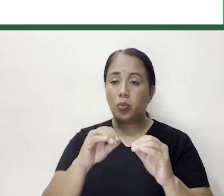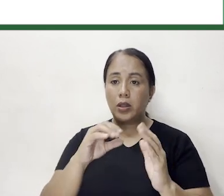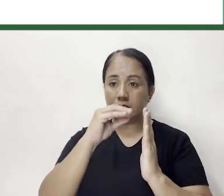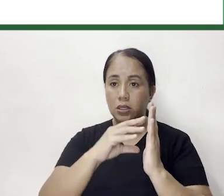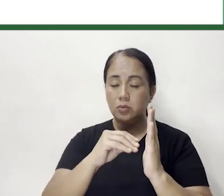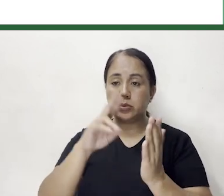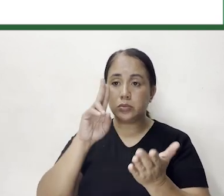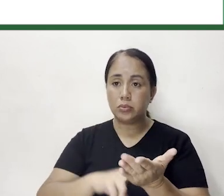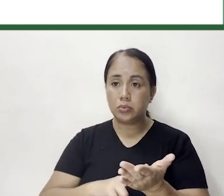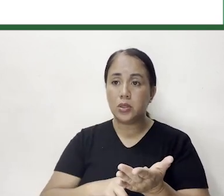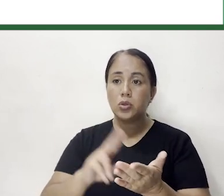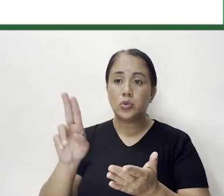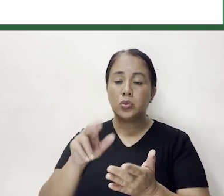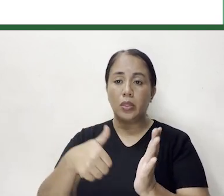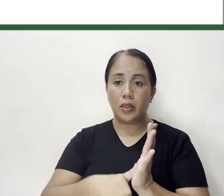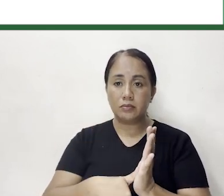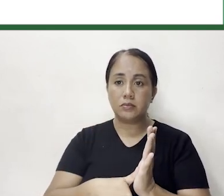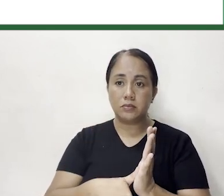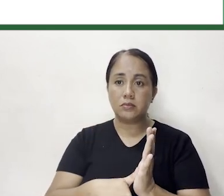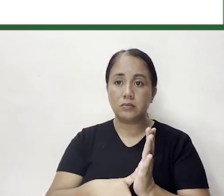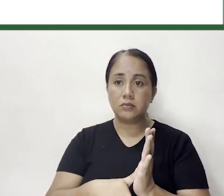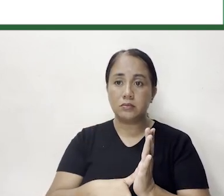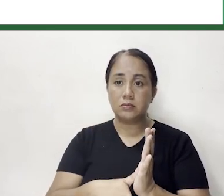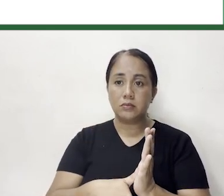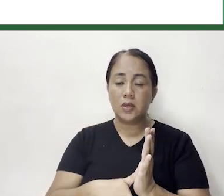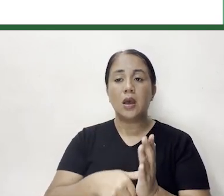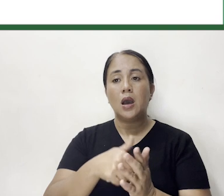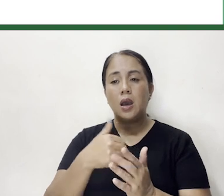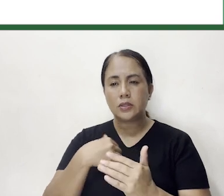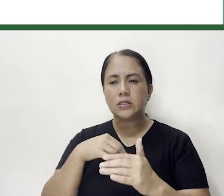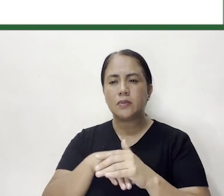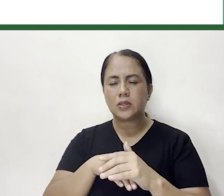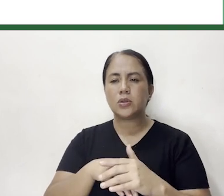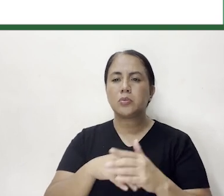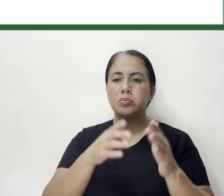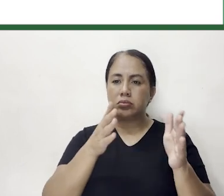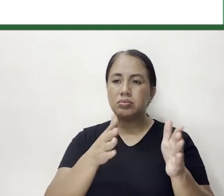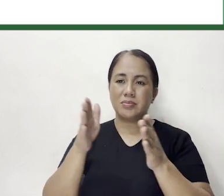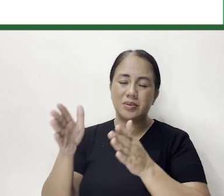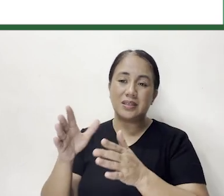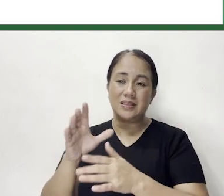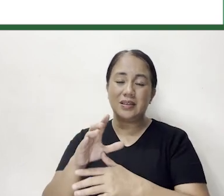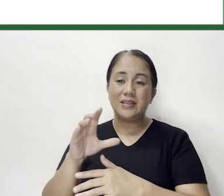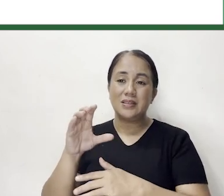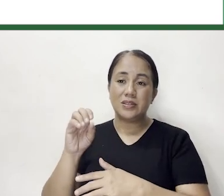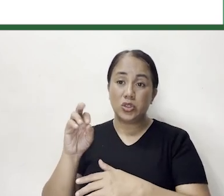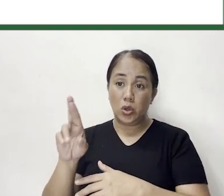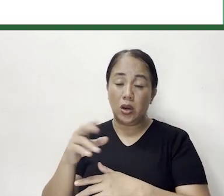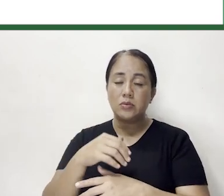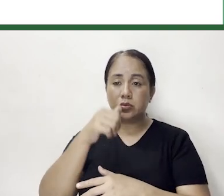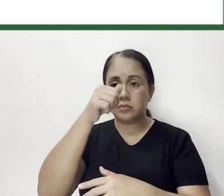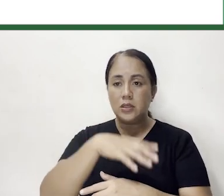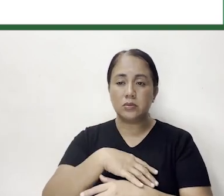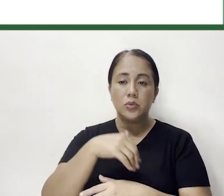has no scanner for signatures using thumb marks. There are accessible cubicles inside